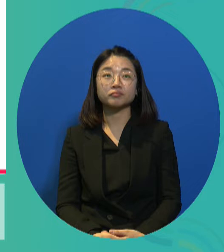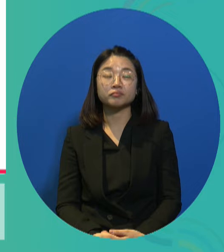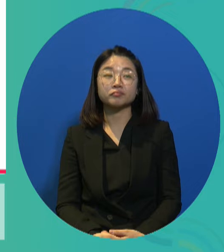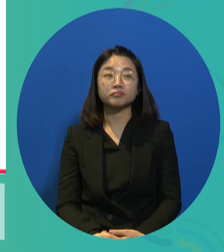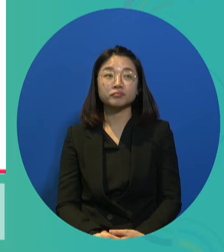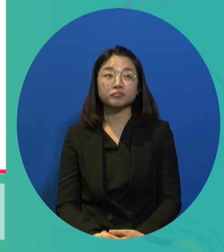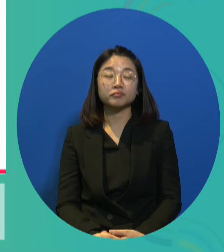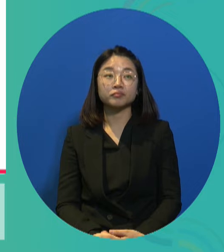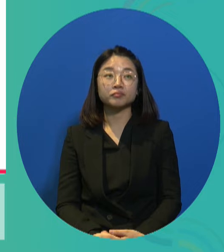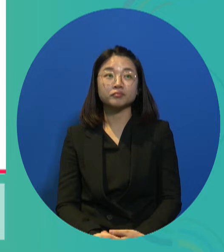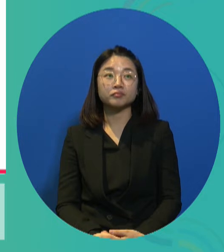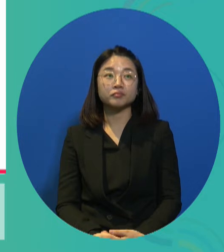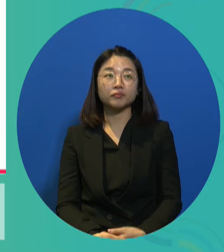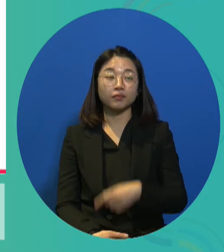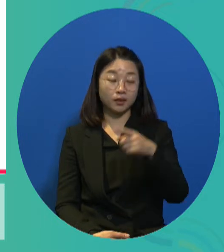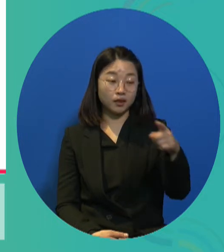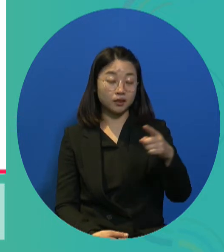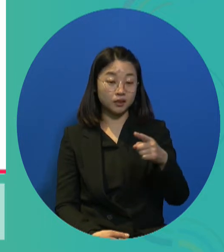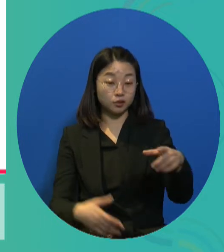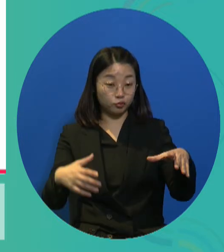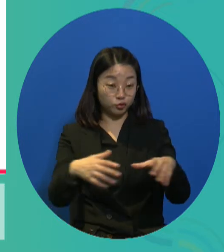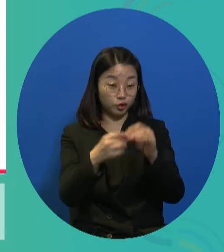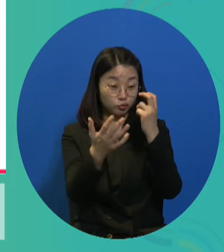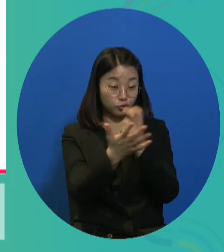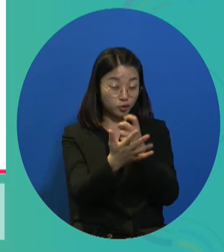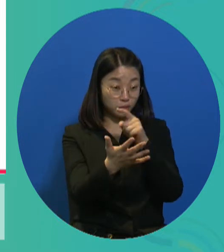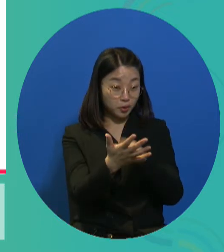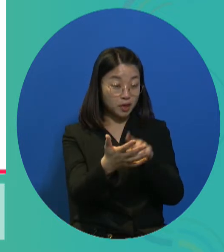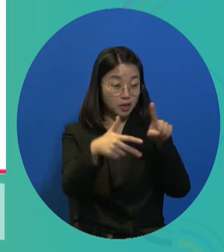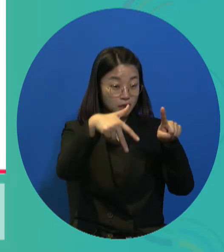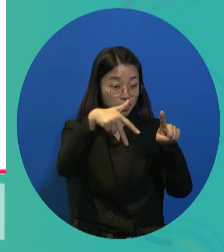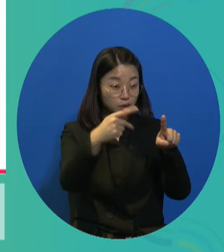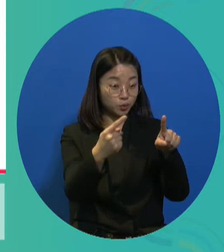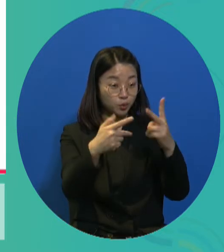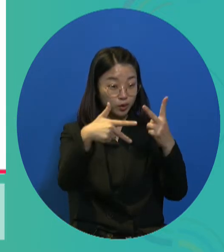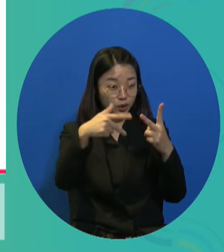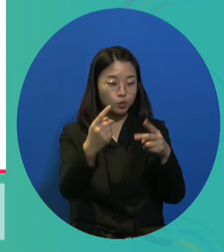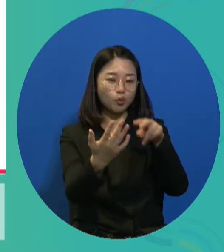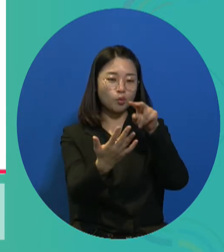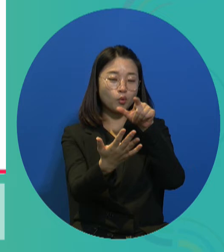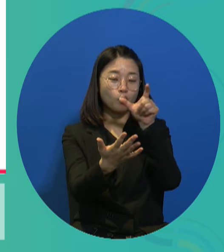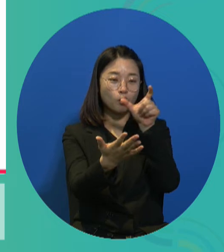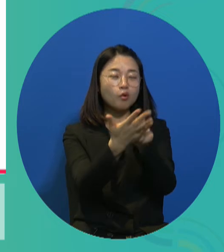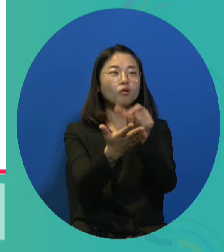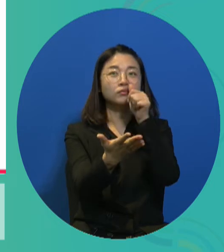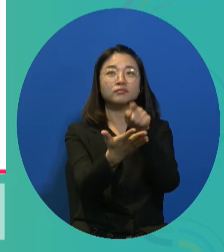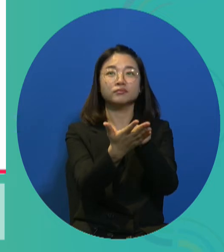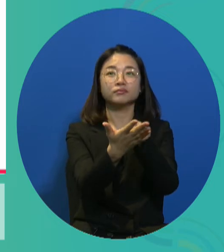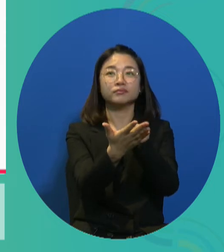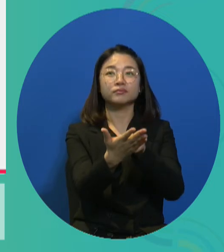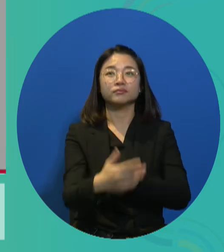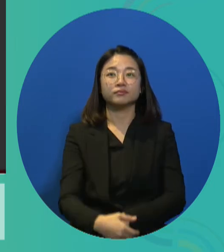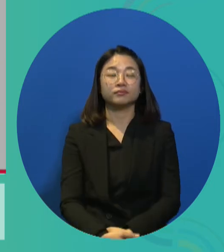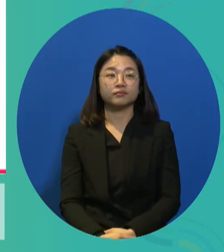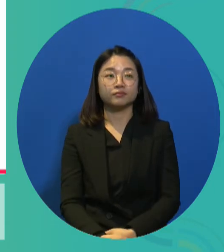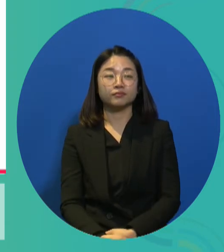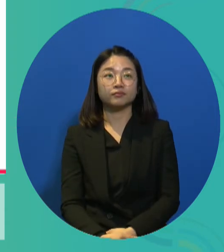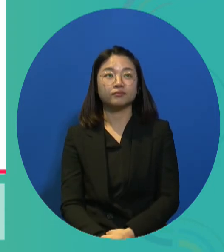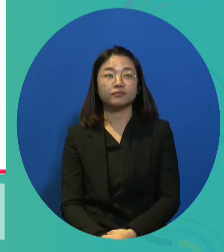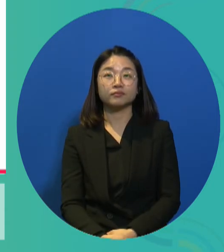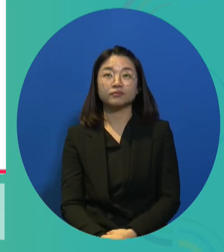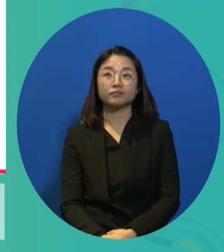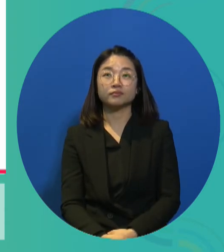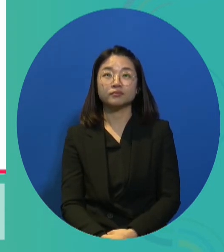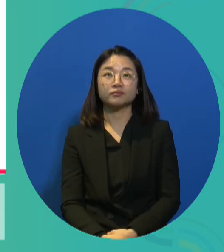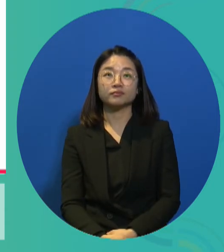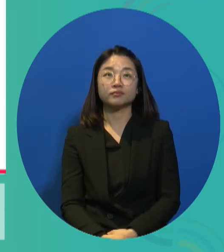are not very expansive. The optional protocol articles 1 and 2 outline the